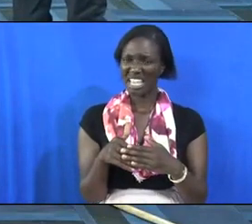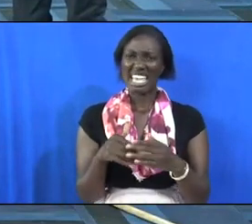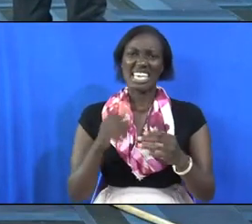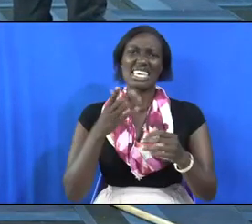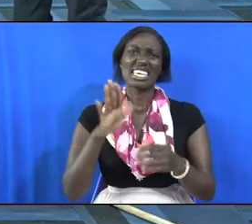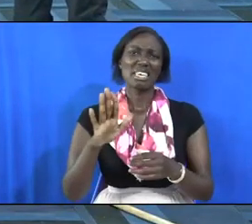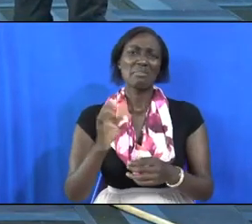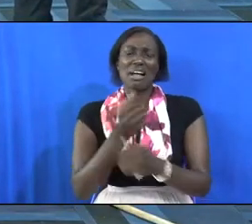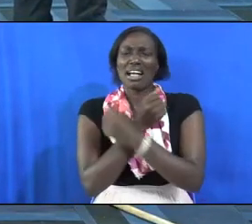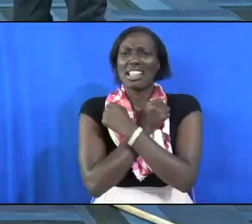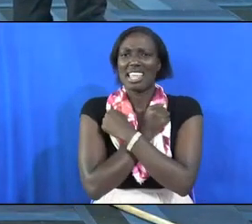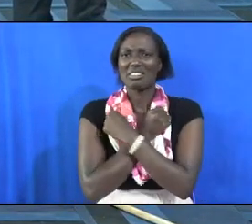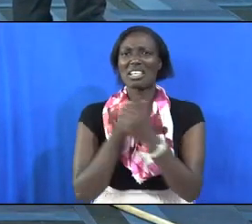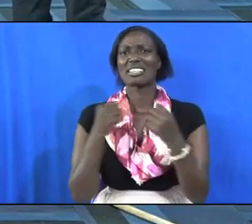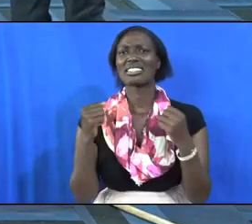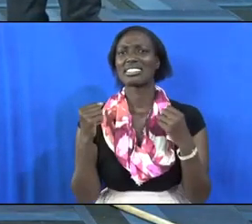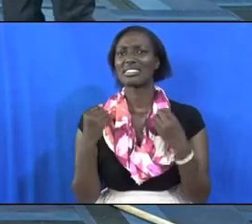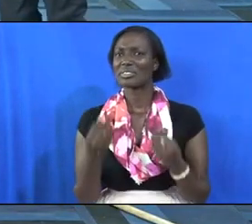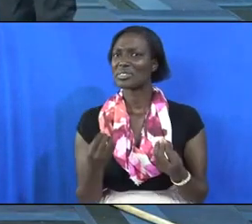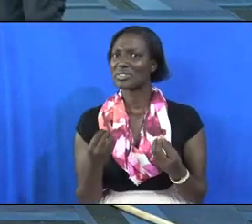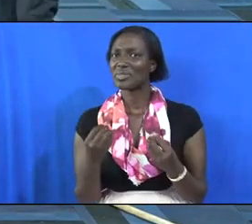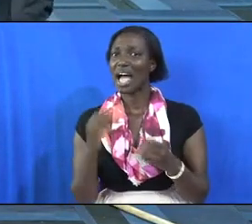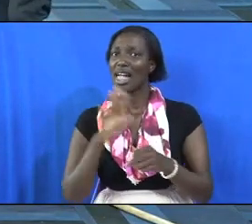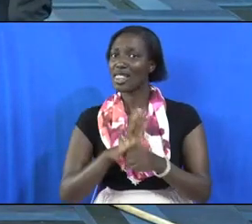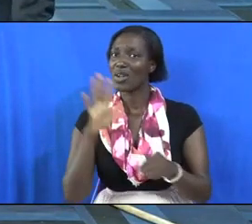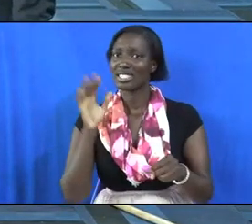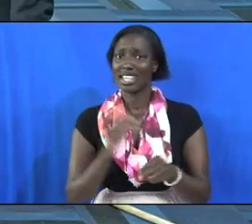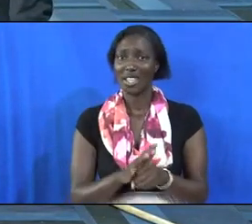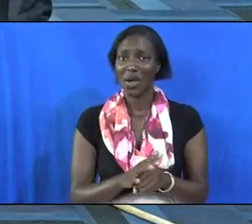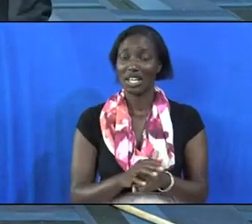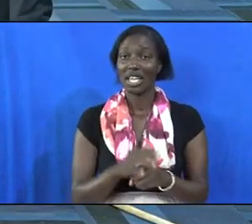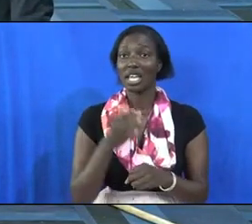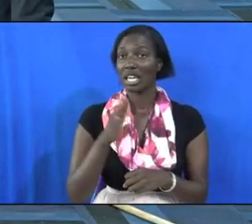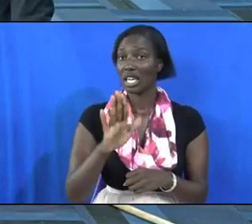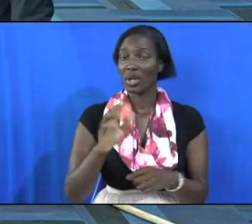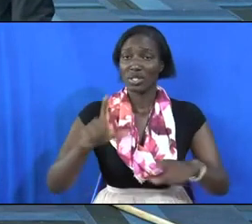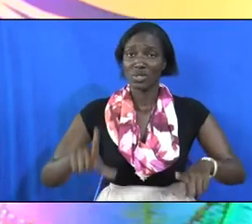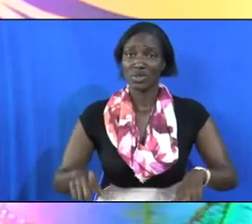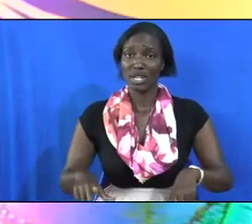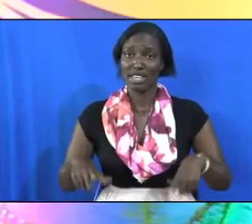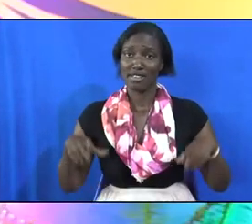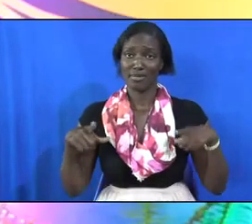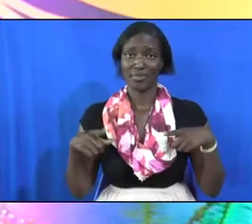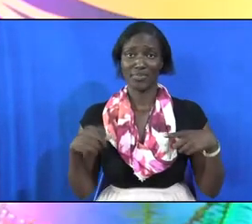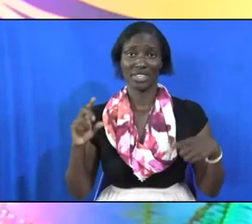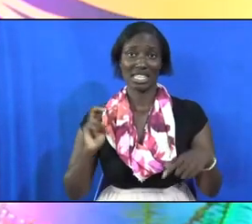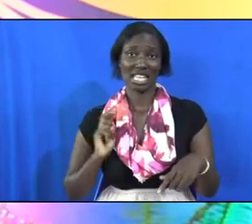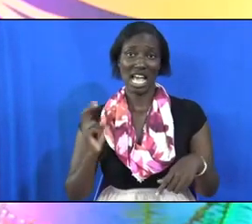much. He wants you to come to him. He loves us and he wants to live with us forever.